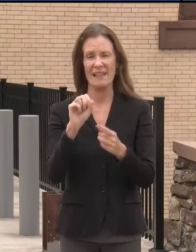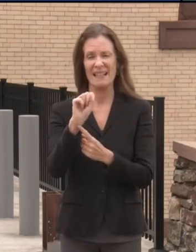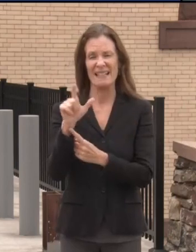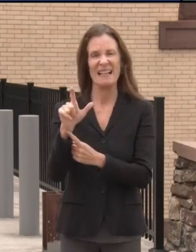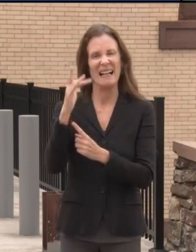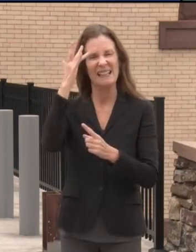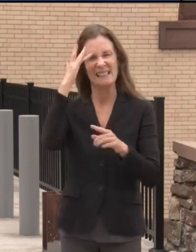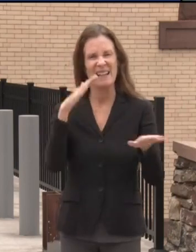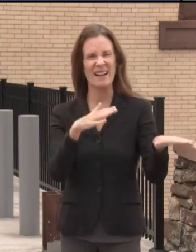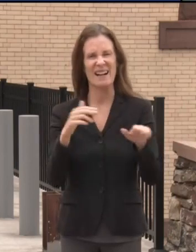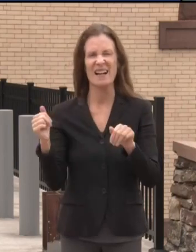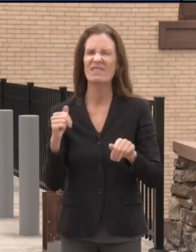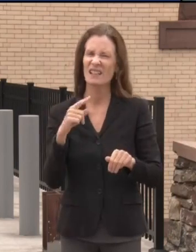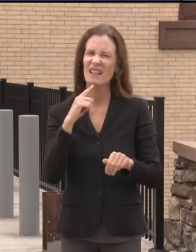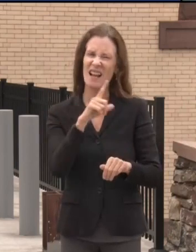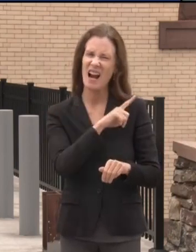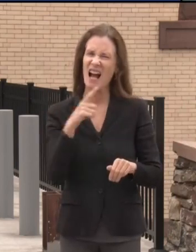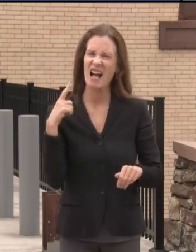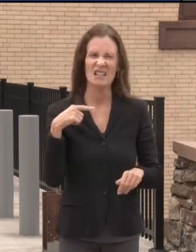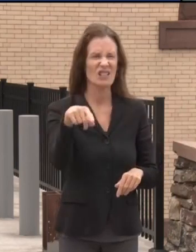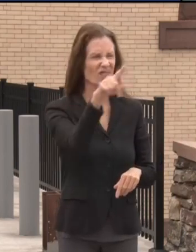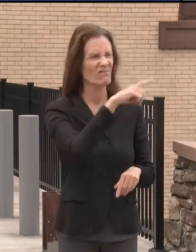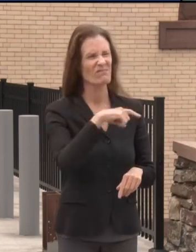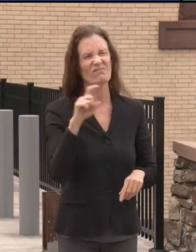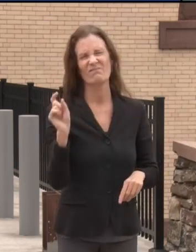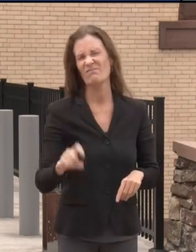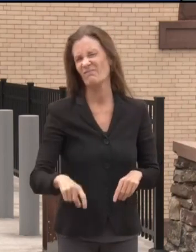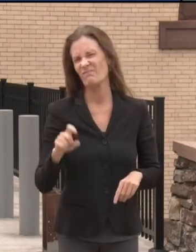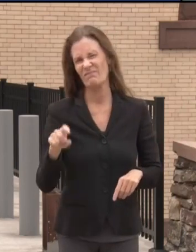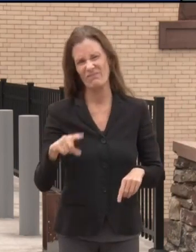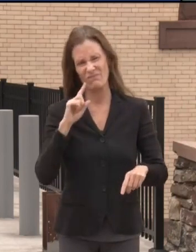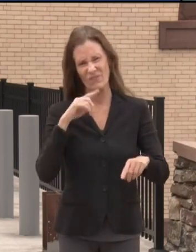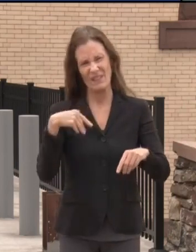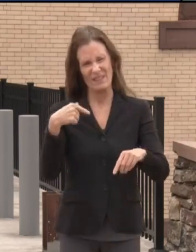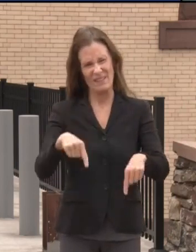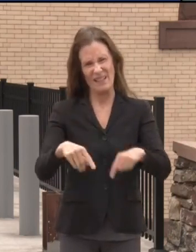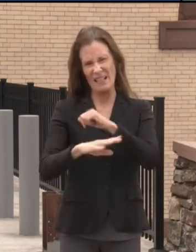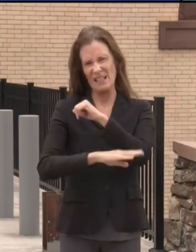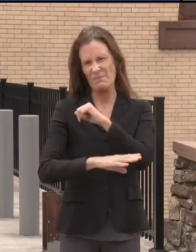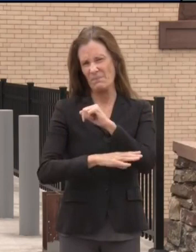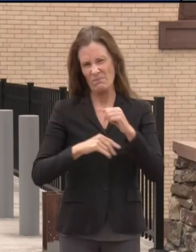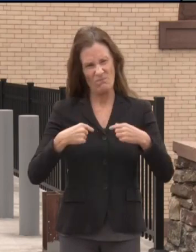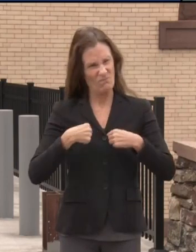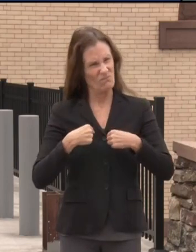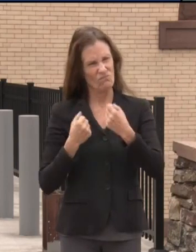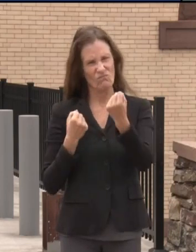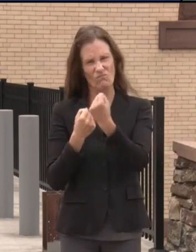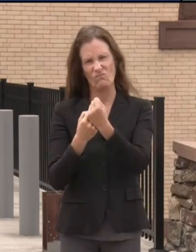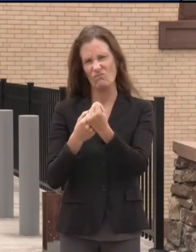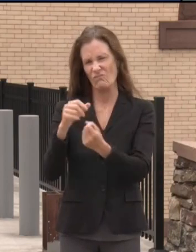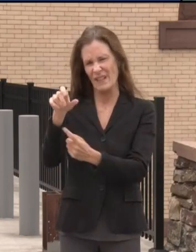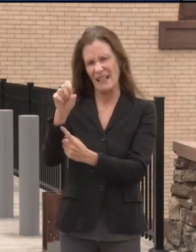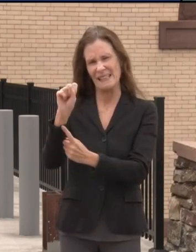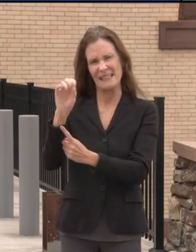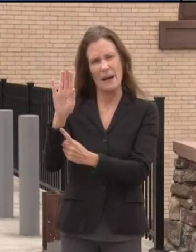fall. As a prime sponsor of Senate Bill 580, which is the Family Care Act, I am painfully aware that